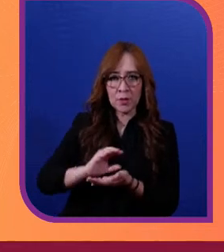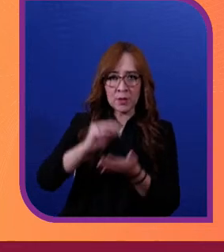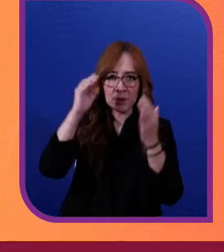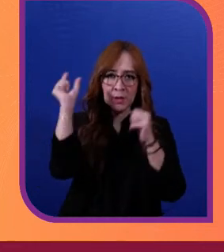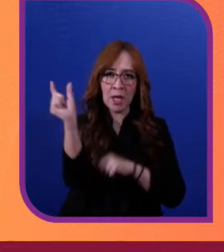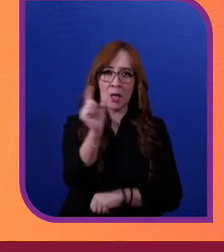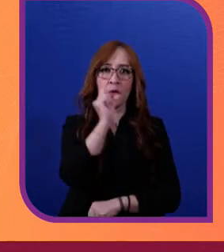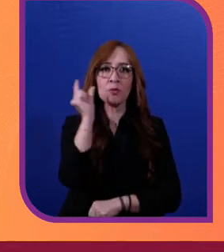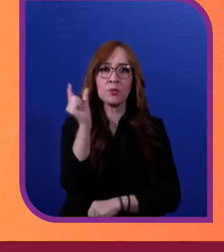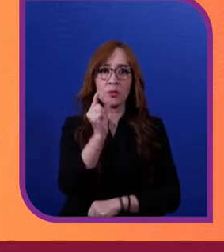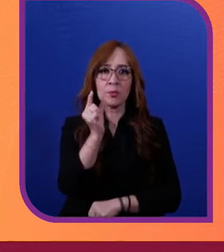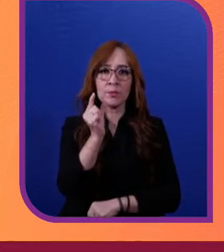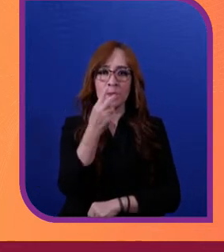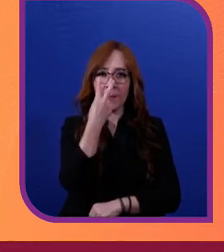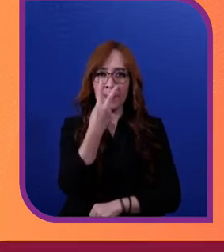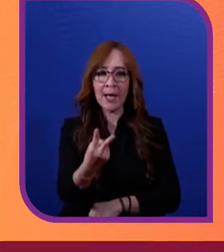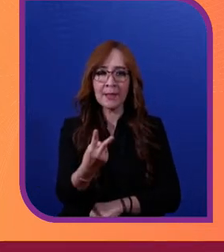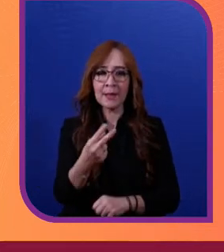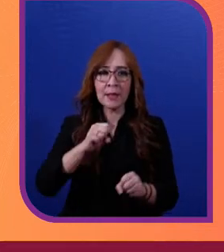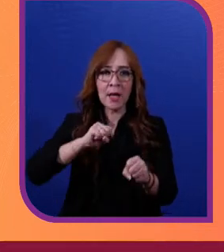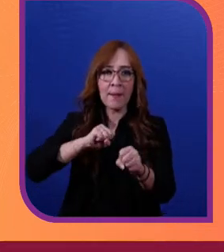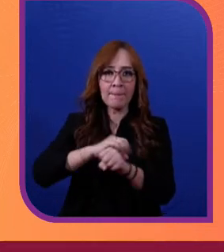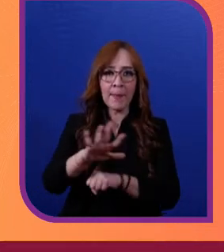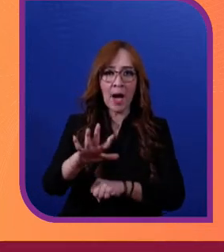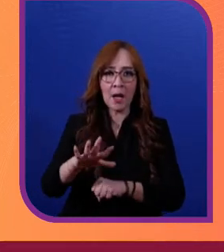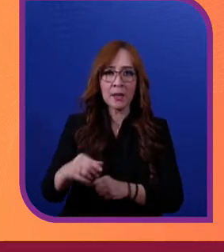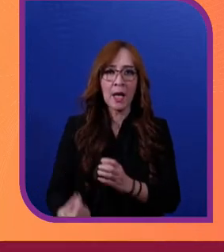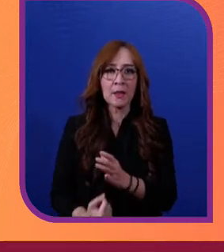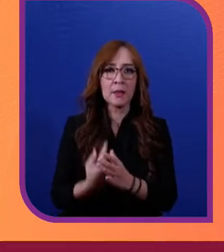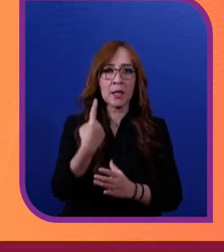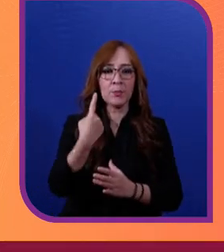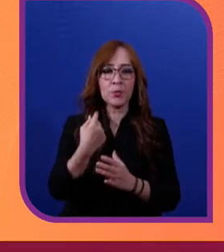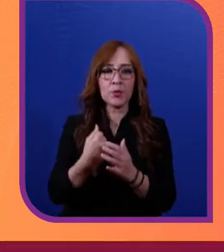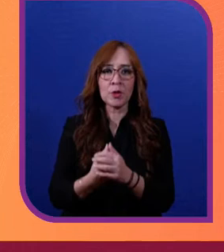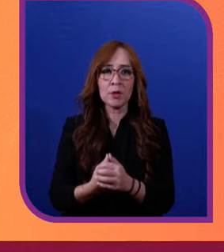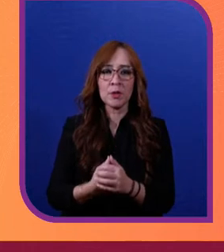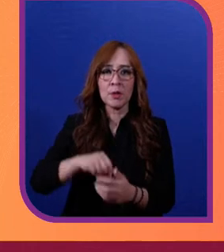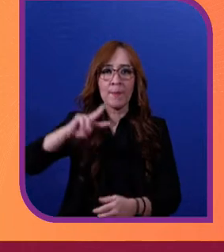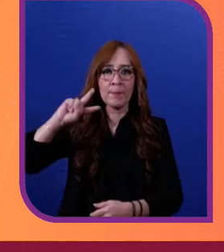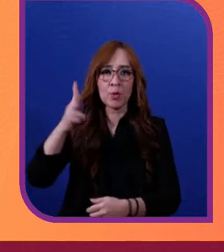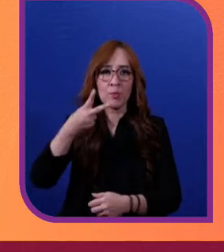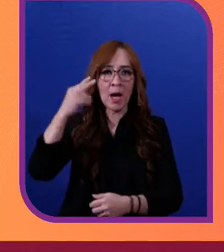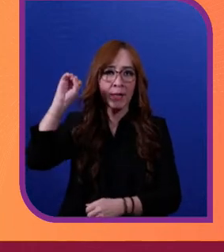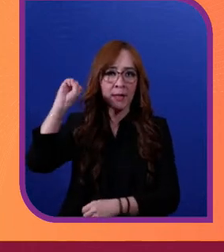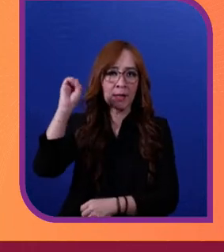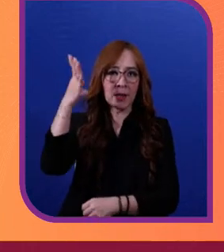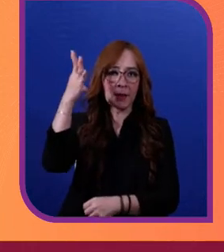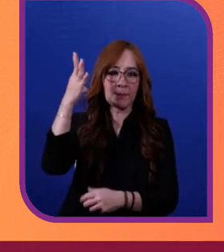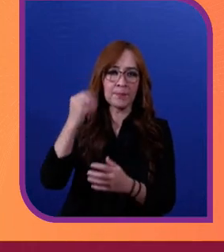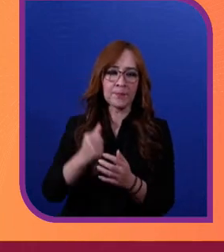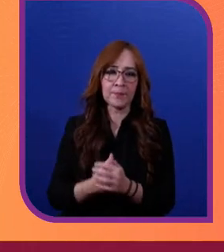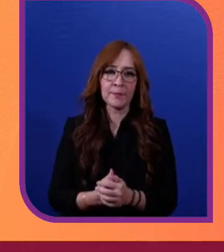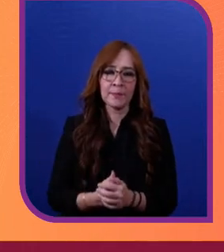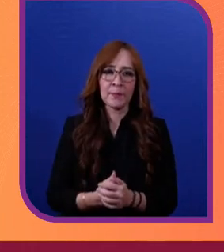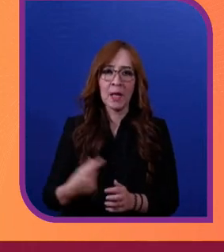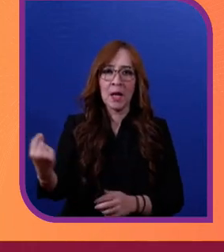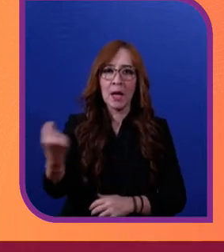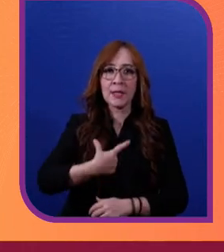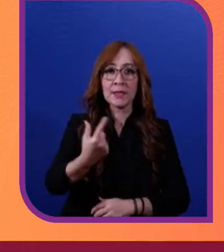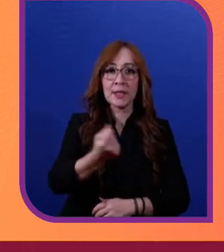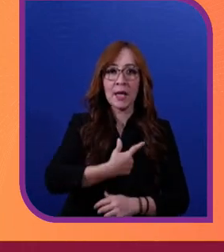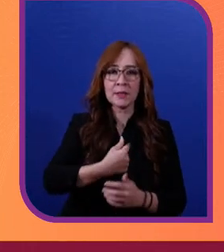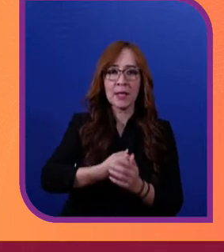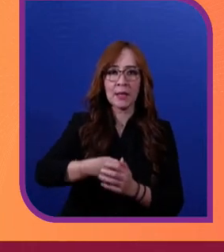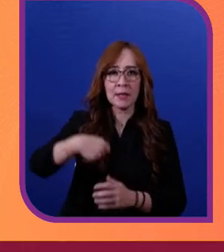onde-onde climate change the four Rizky Nazar definitely Gading ction datasemen that